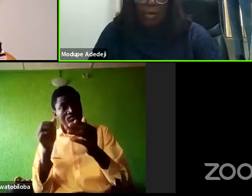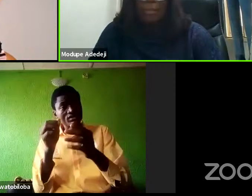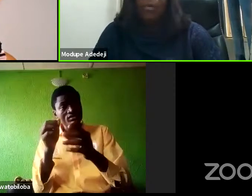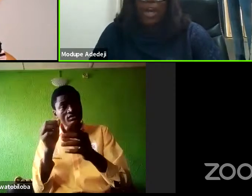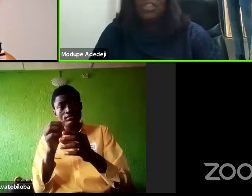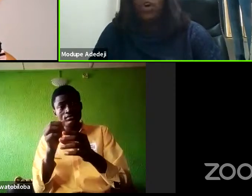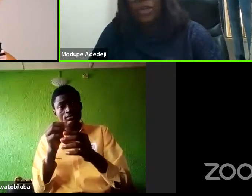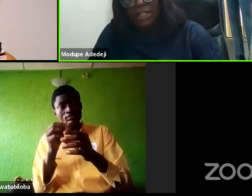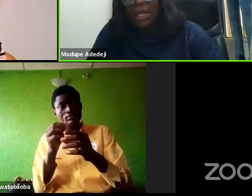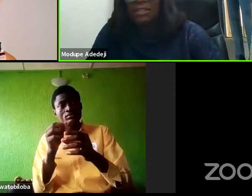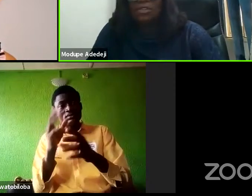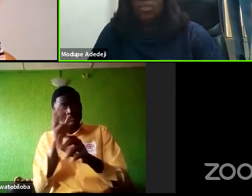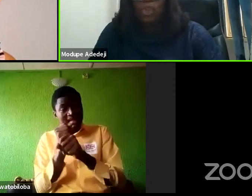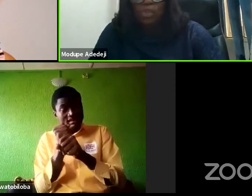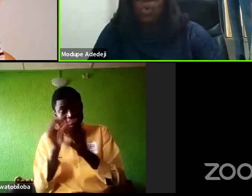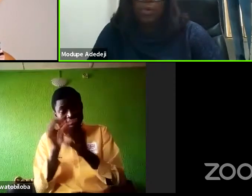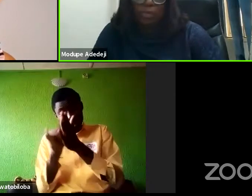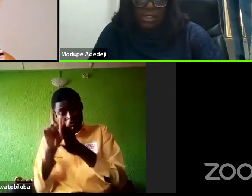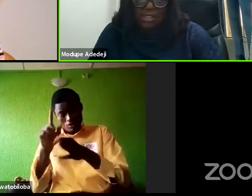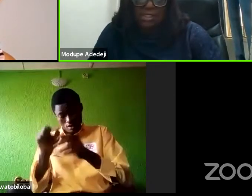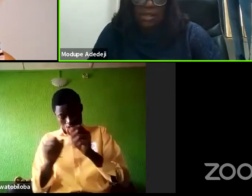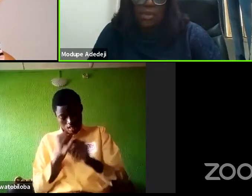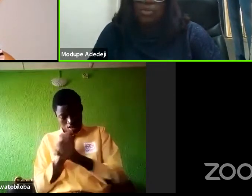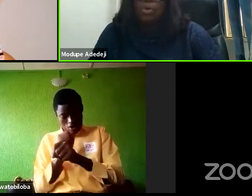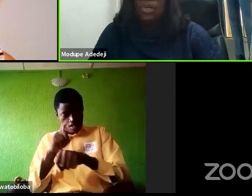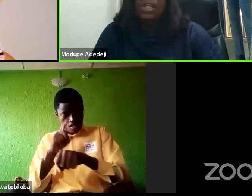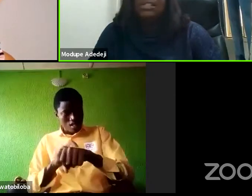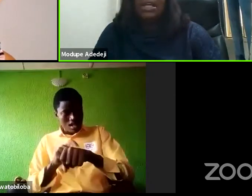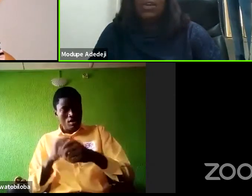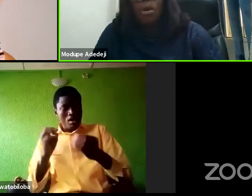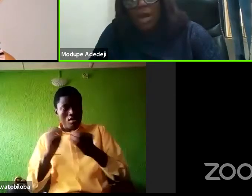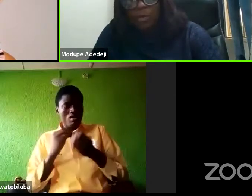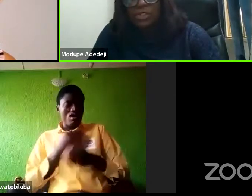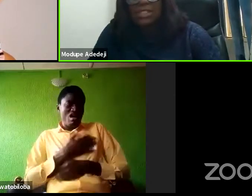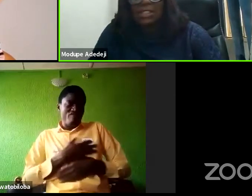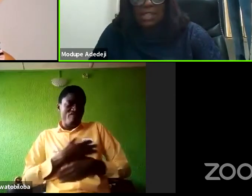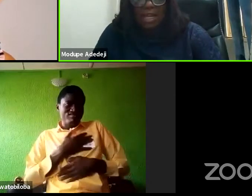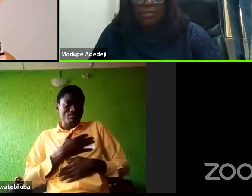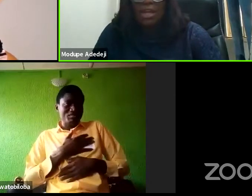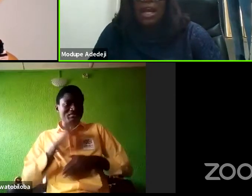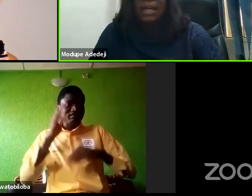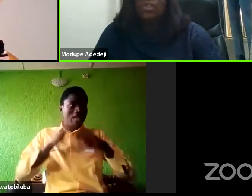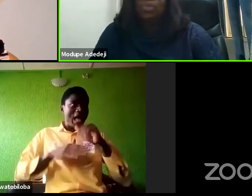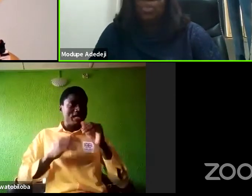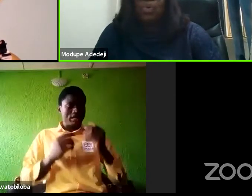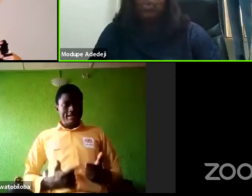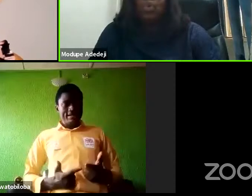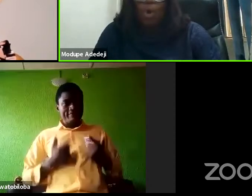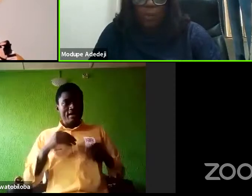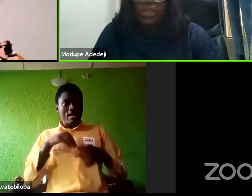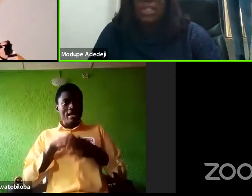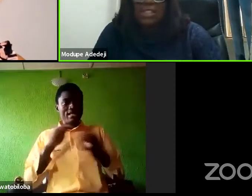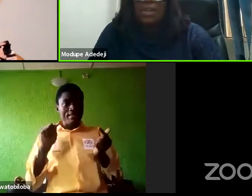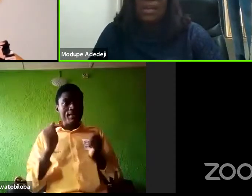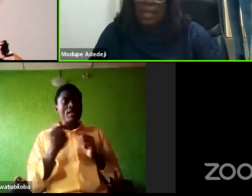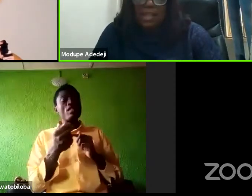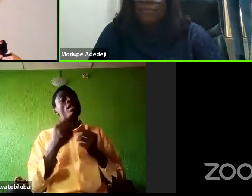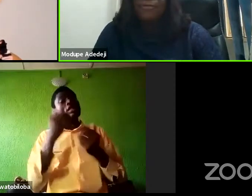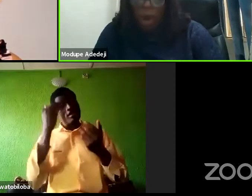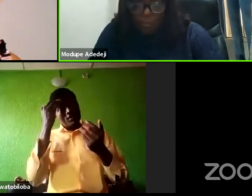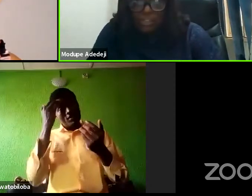enjoyably. I'll be more enjoying than just coping with it. So it's a normal process in life, and you should cope with